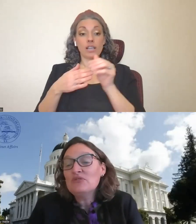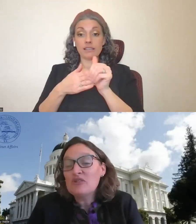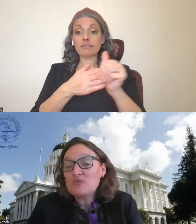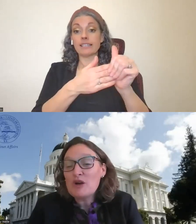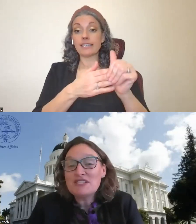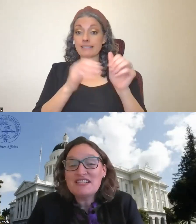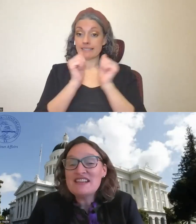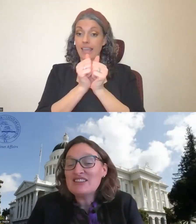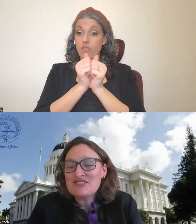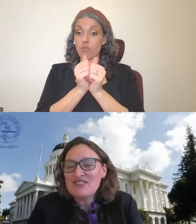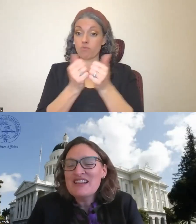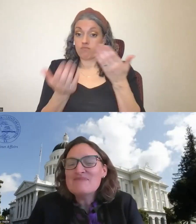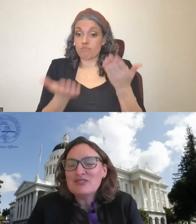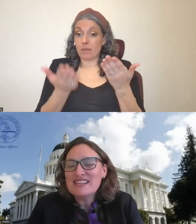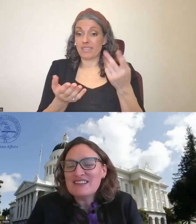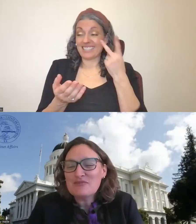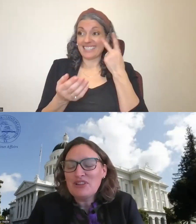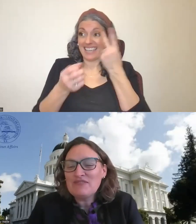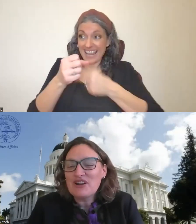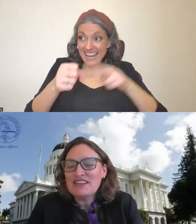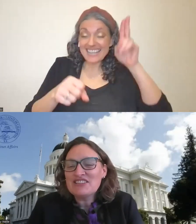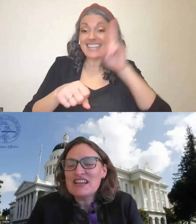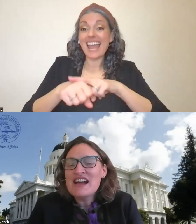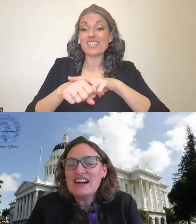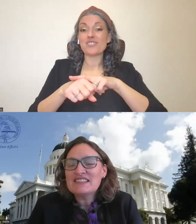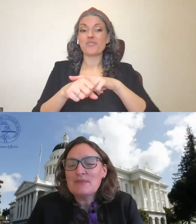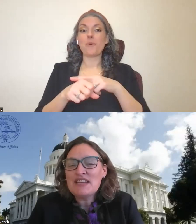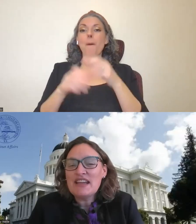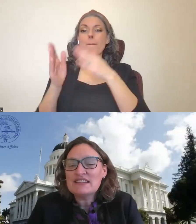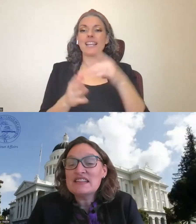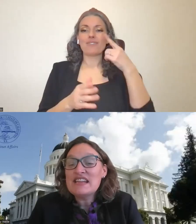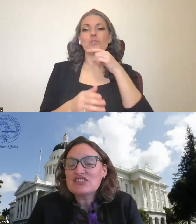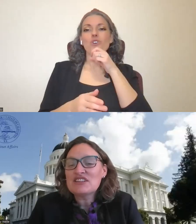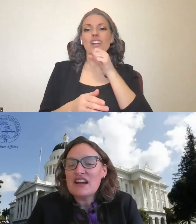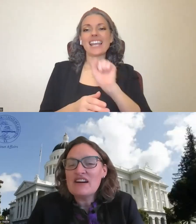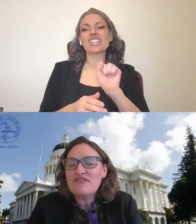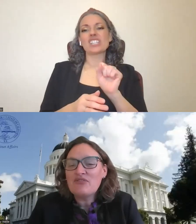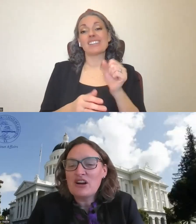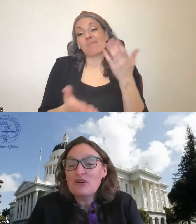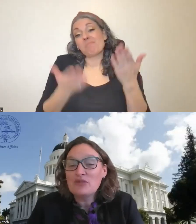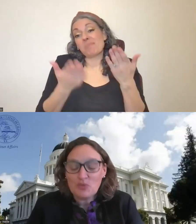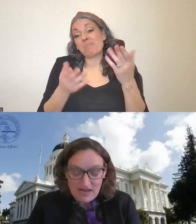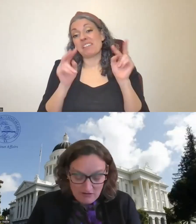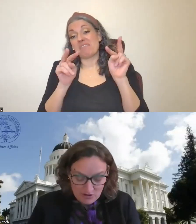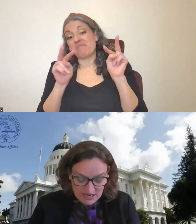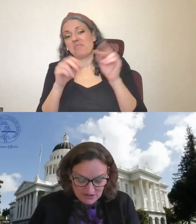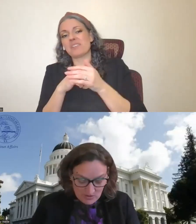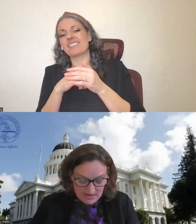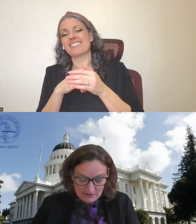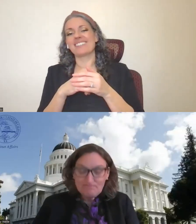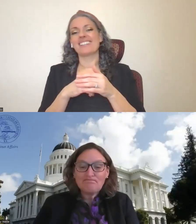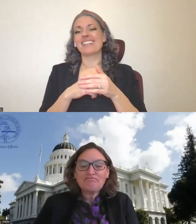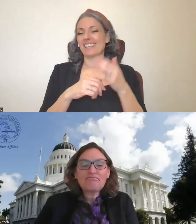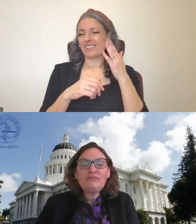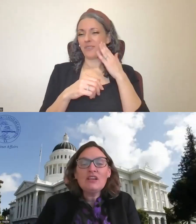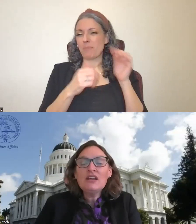And who knows, we hope to see a national multi-sector plan for aging someday as the nation goes where California is going